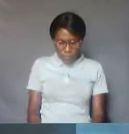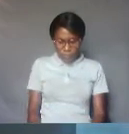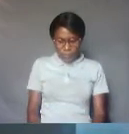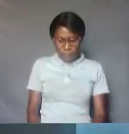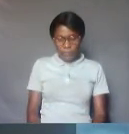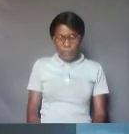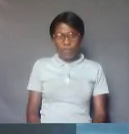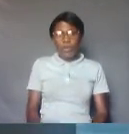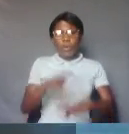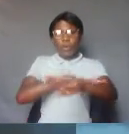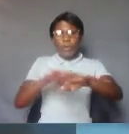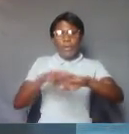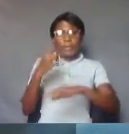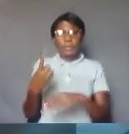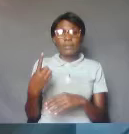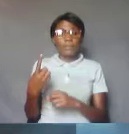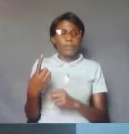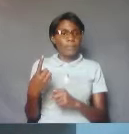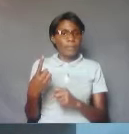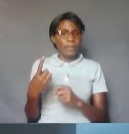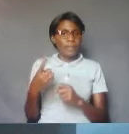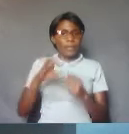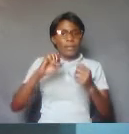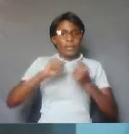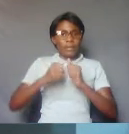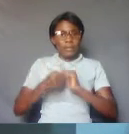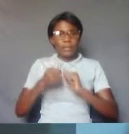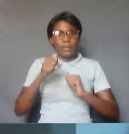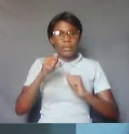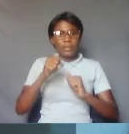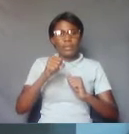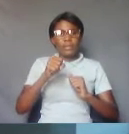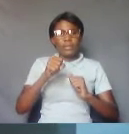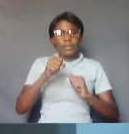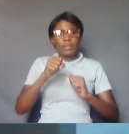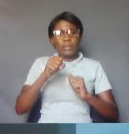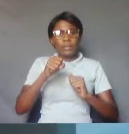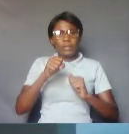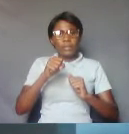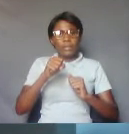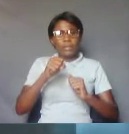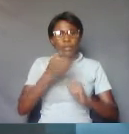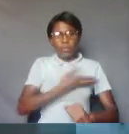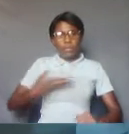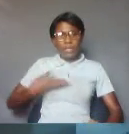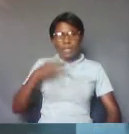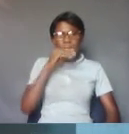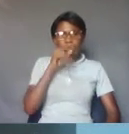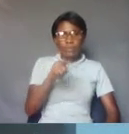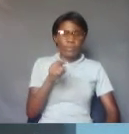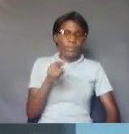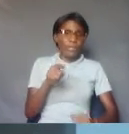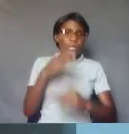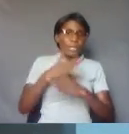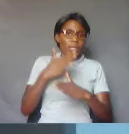And one of the ways in which Charlene has done a lot more work in this area than I have, but it's something we want to